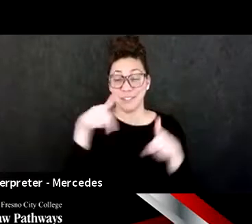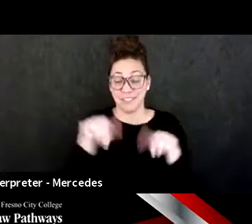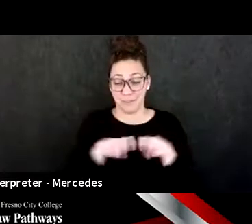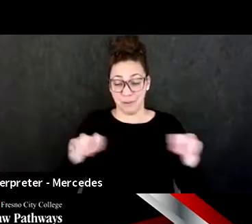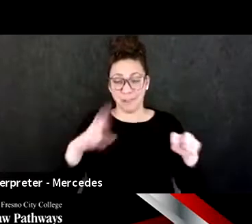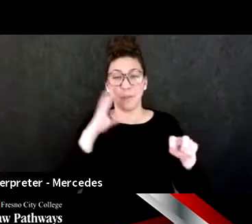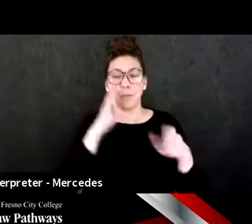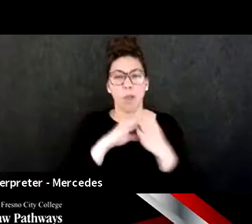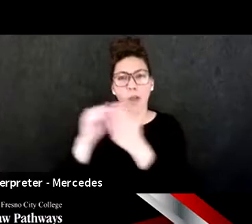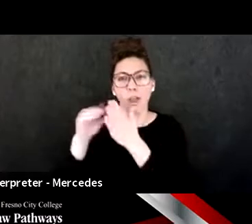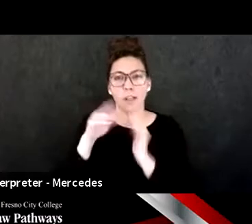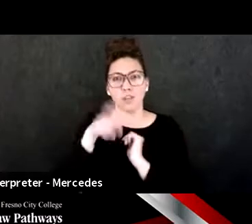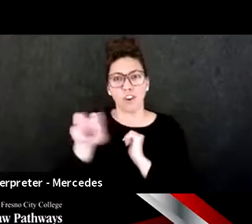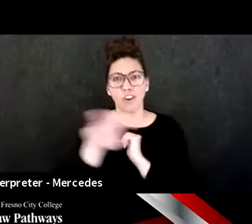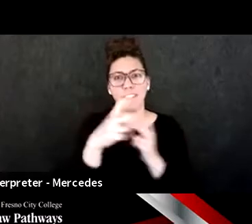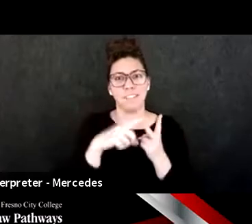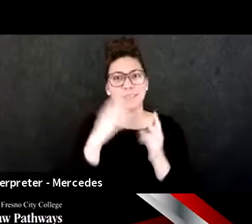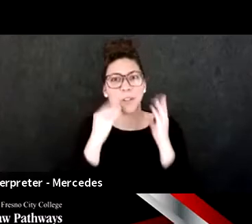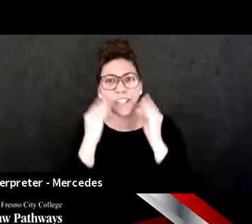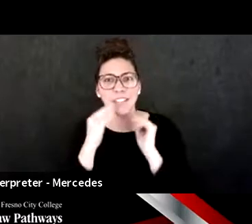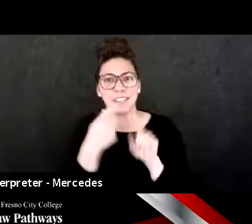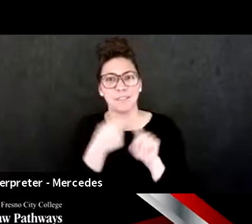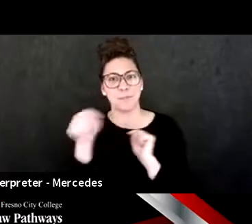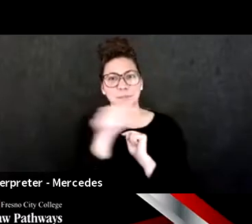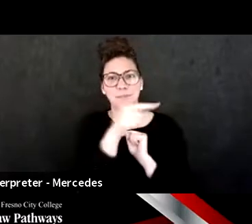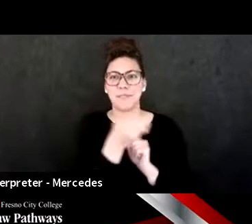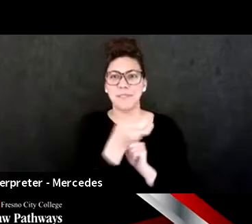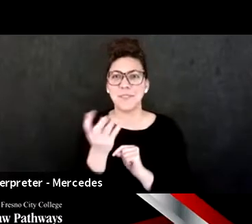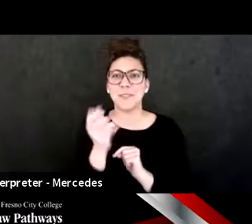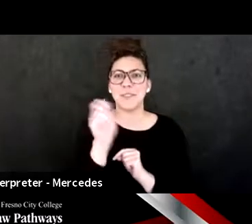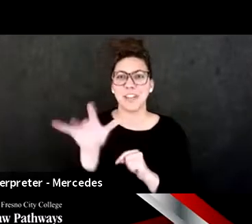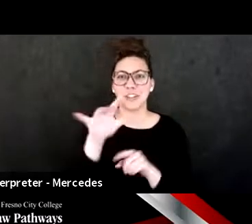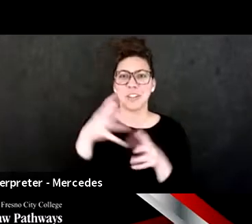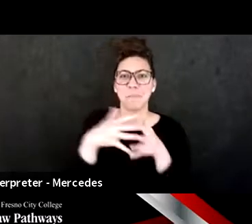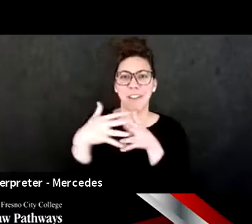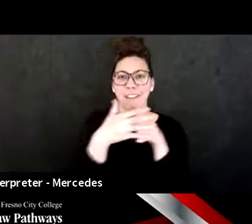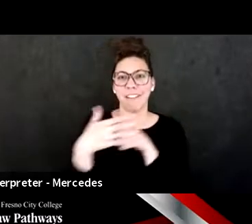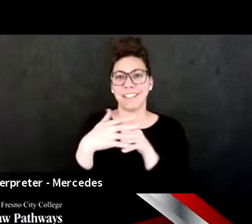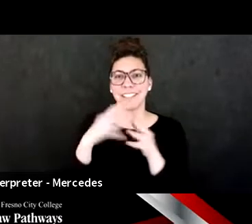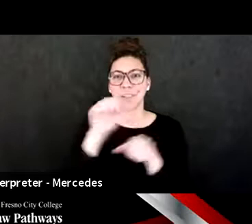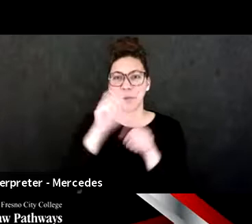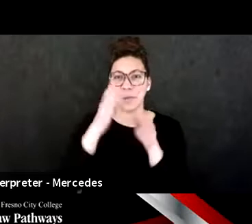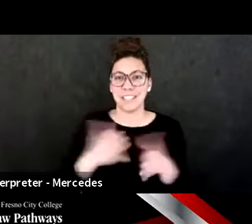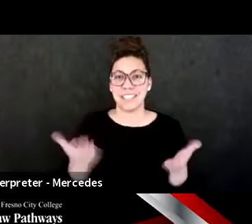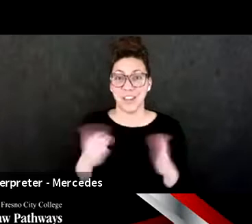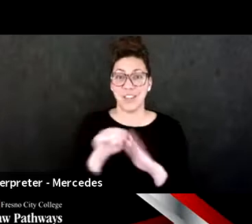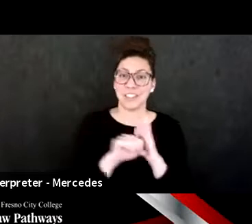and experiences of a few of our Asian American employees at the State Center Community College District. In